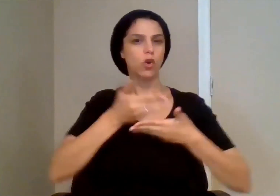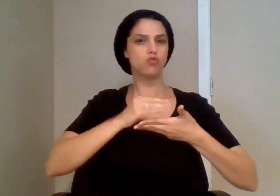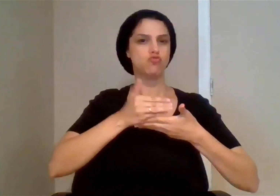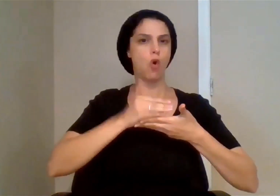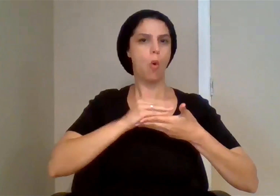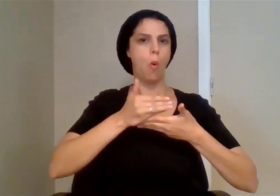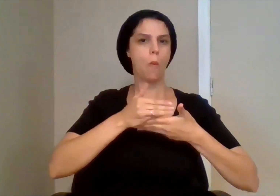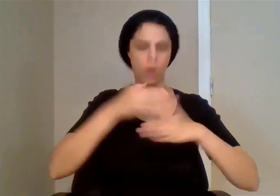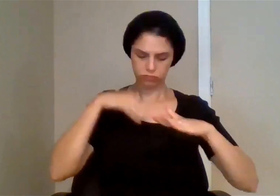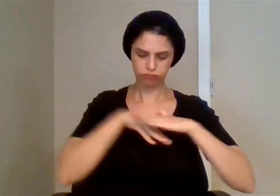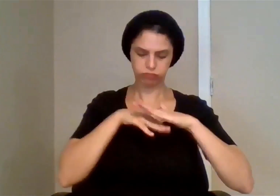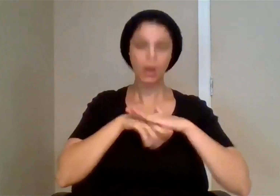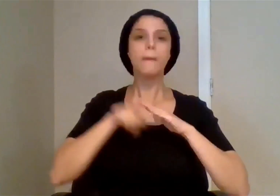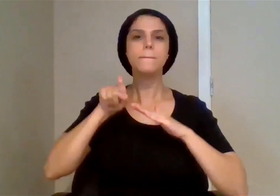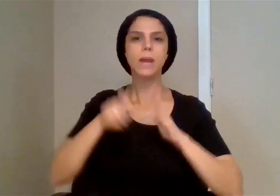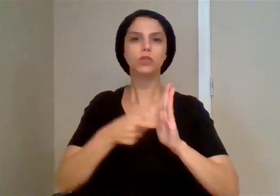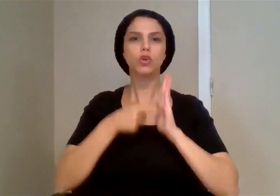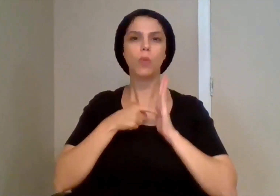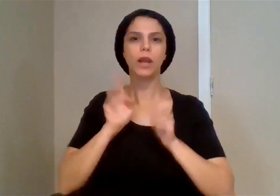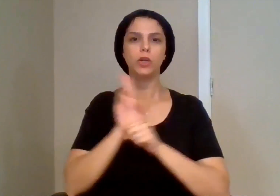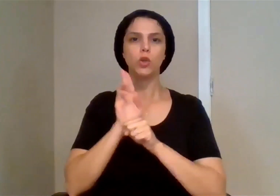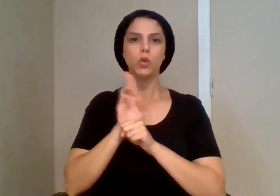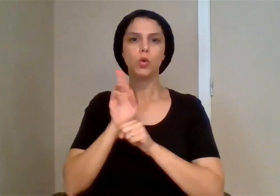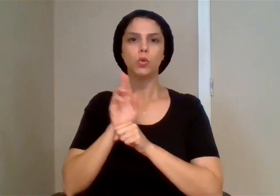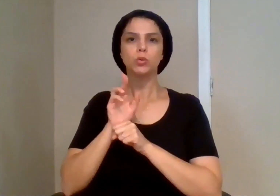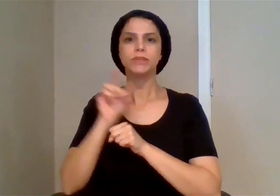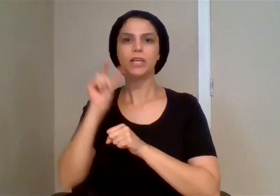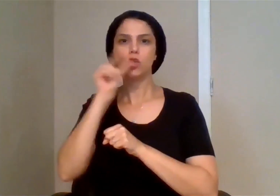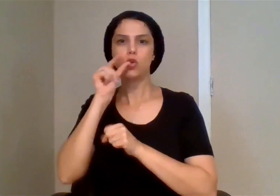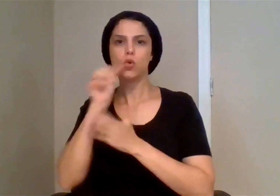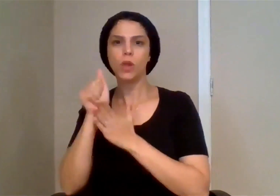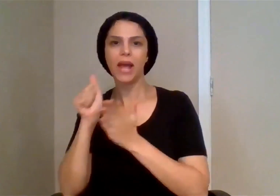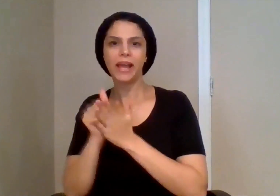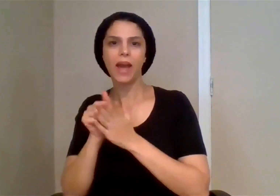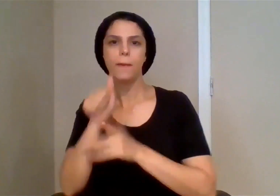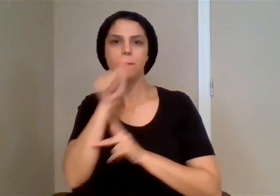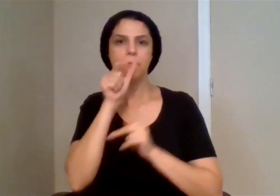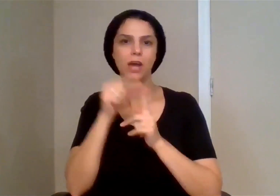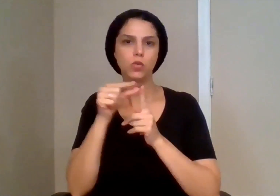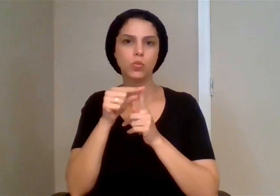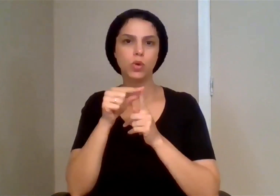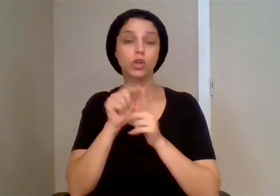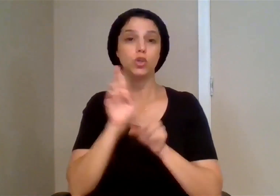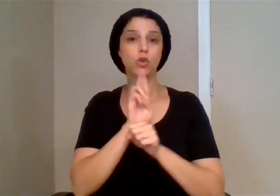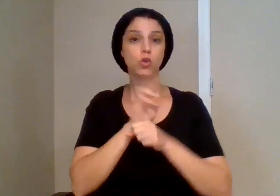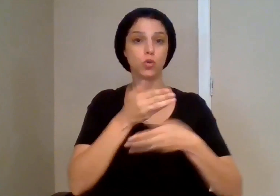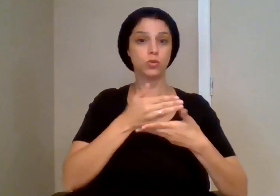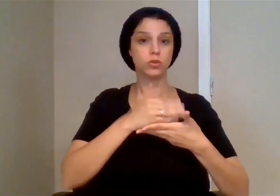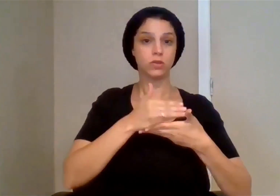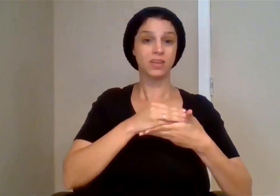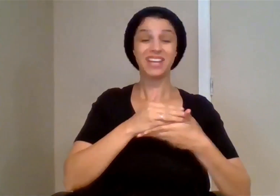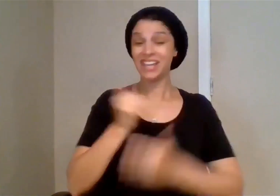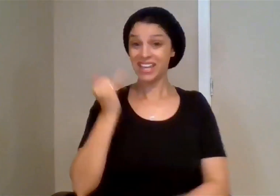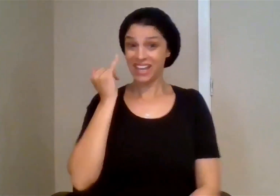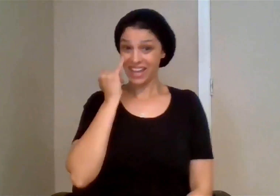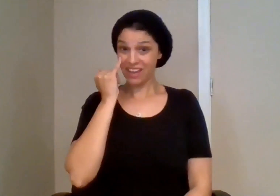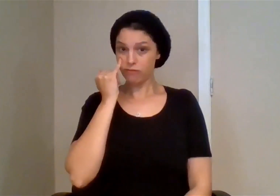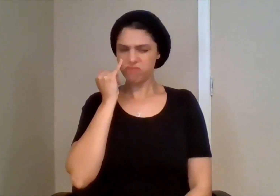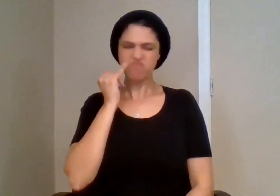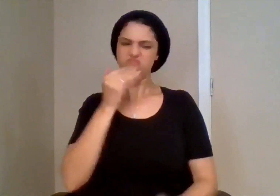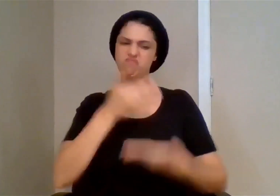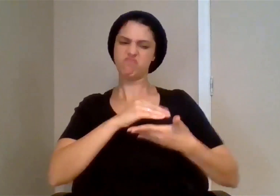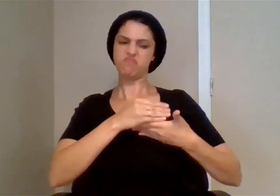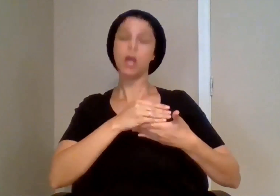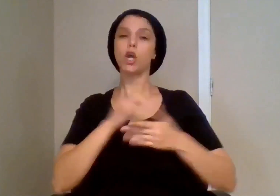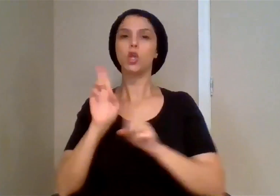that email address and password. It's the only way they can use the device. If you are using a personal device like a laptop or a